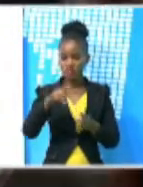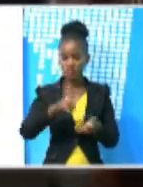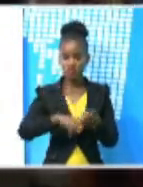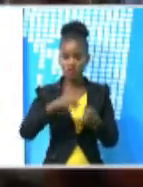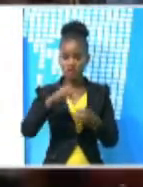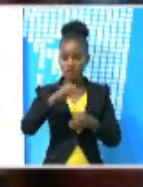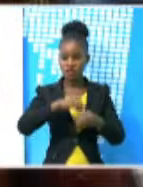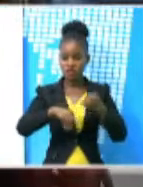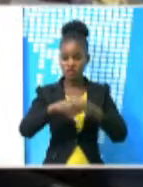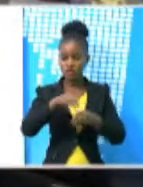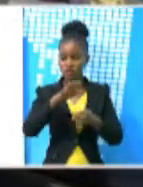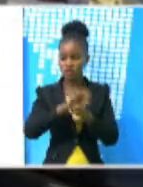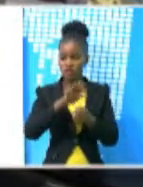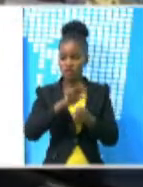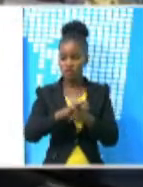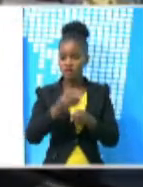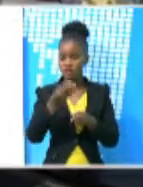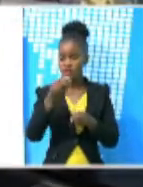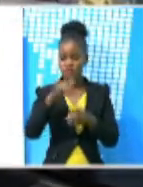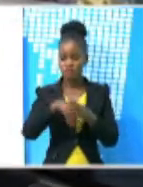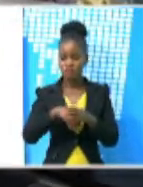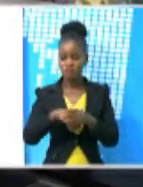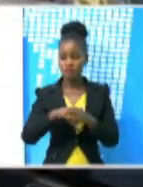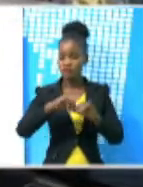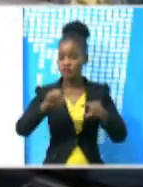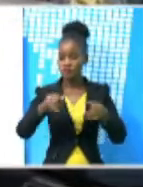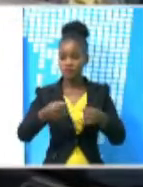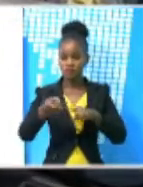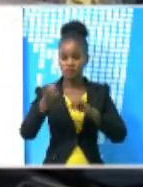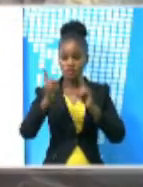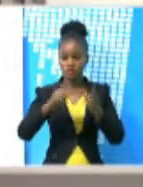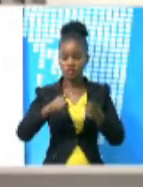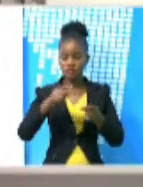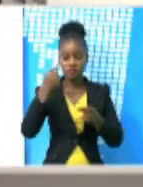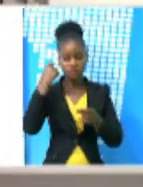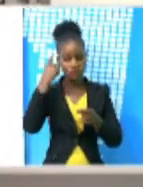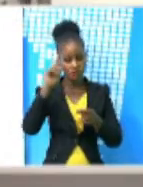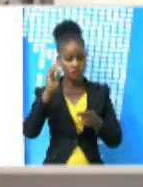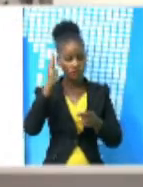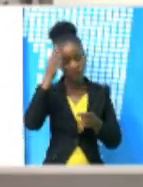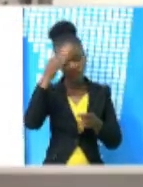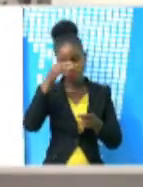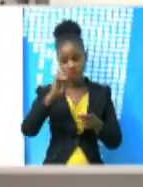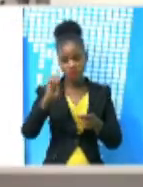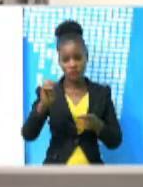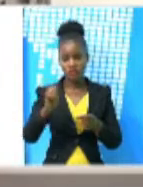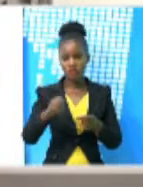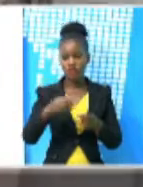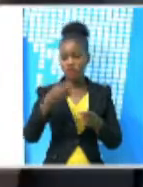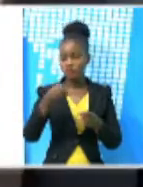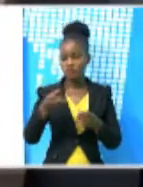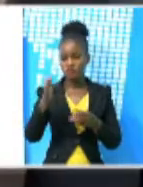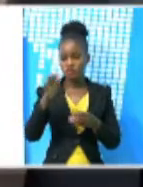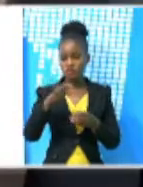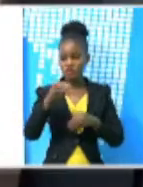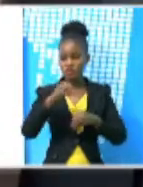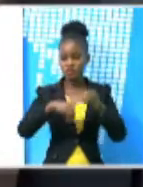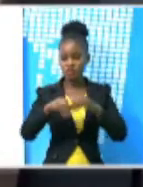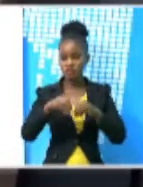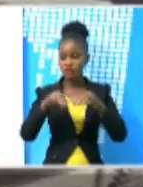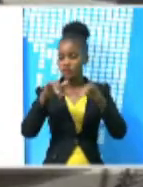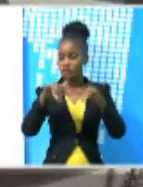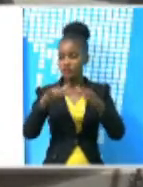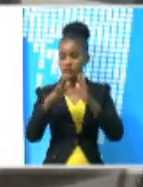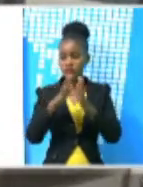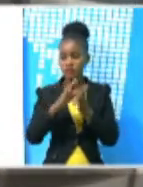the inflation imprisoned back into the bottle is proving troublesome for the Bank of England, as Rob Morgan of the investment company